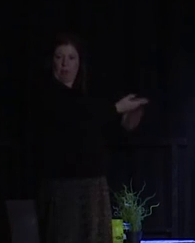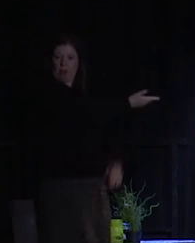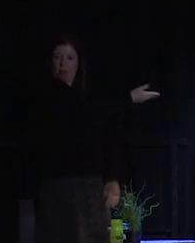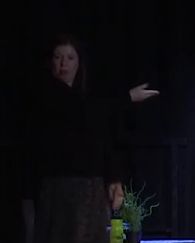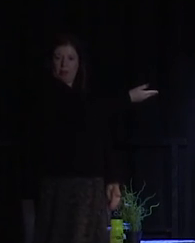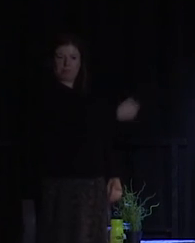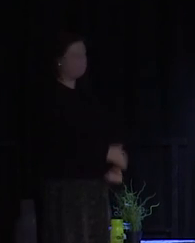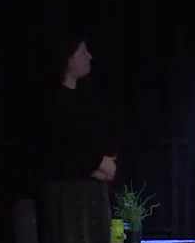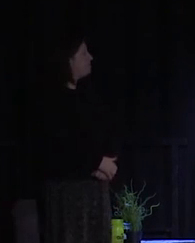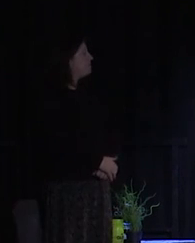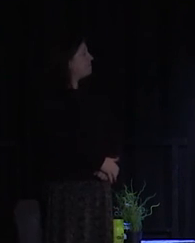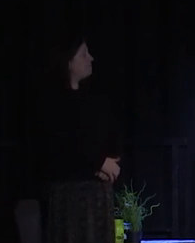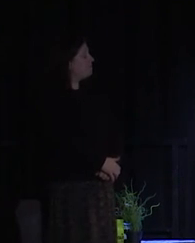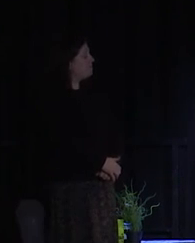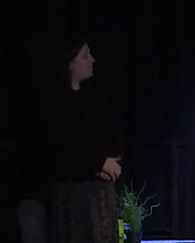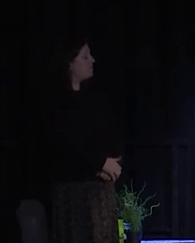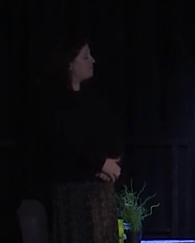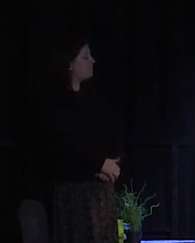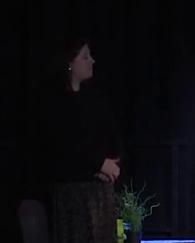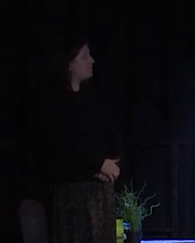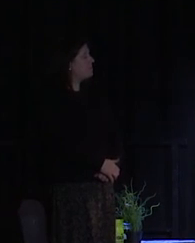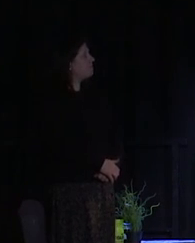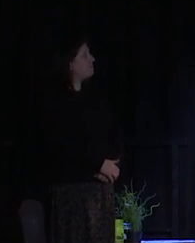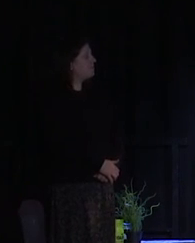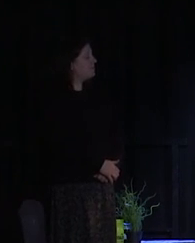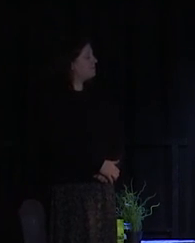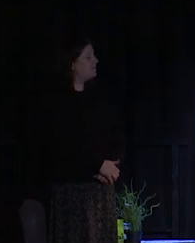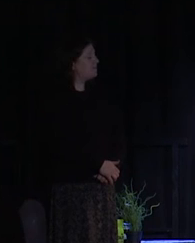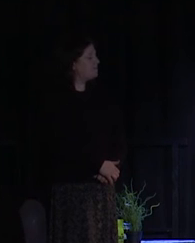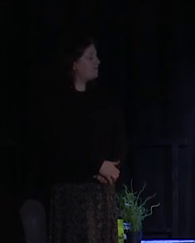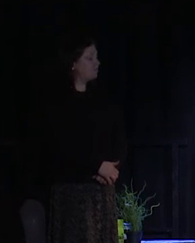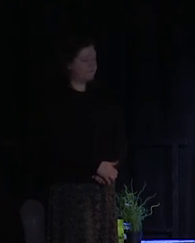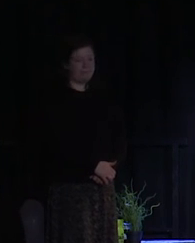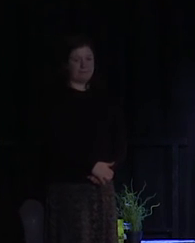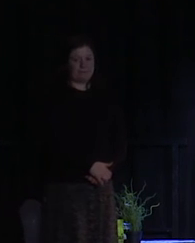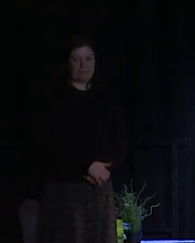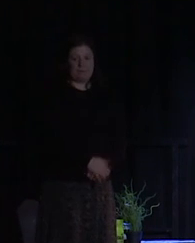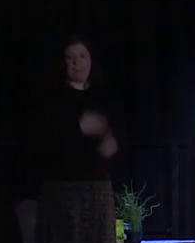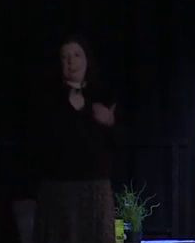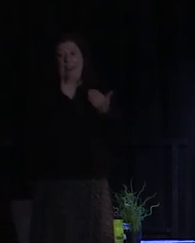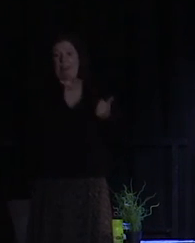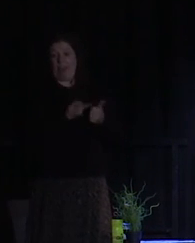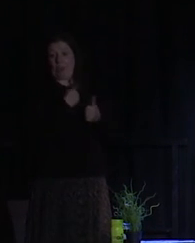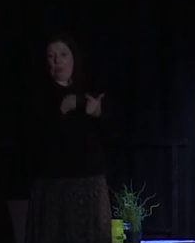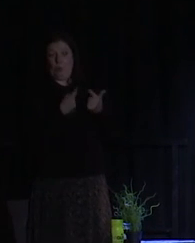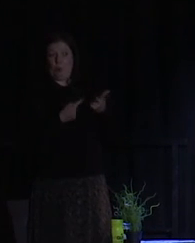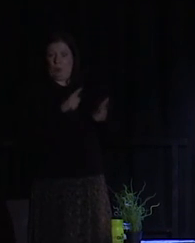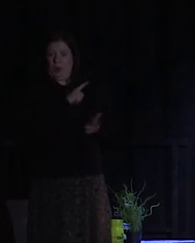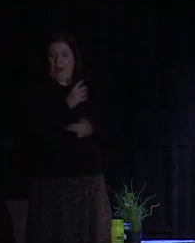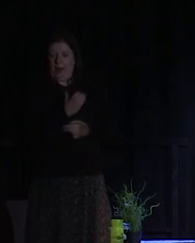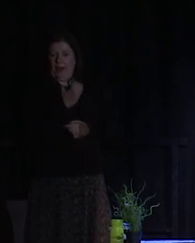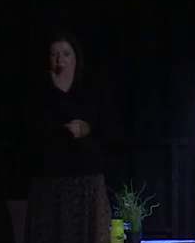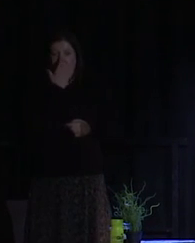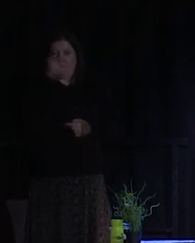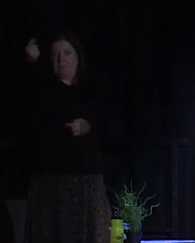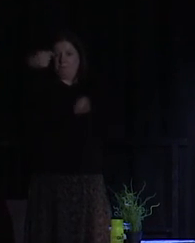time was there. So that's who I kind of love, yeah. Okay, let me do a couple of thank yous, because we're coming to the end. We've got the